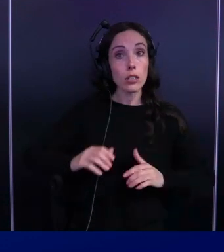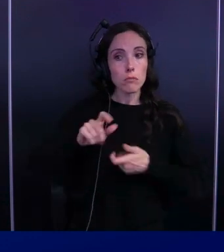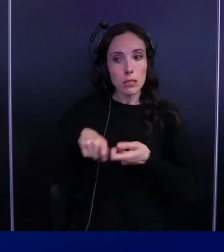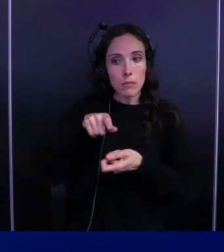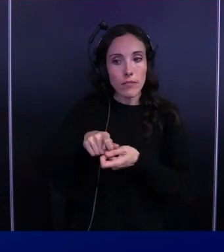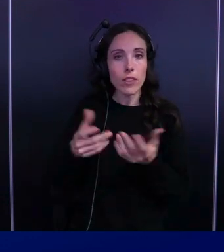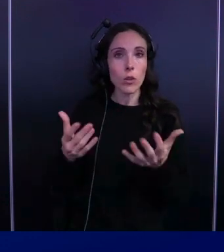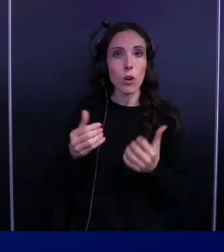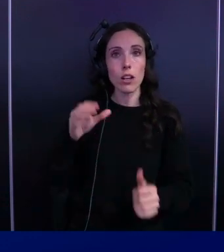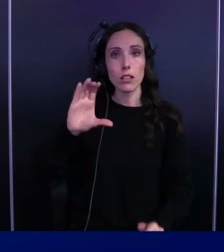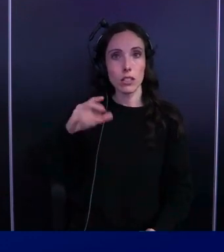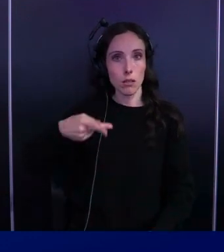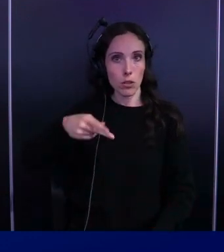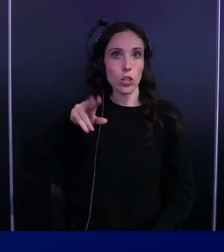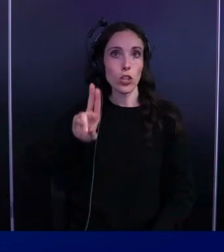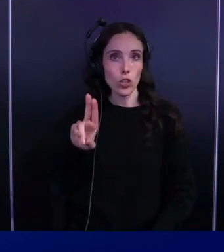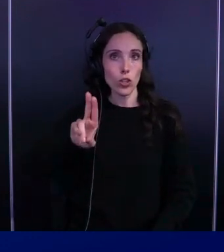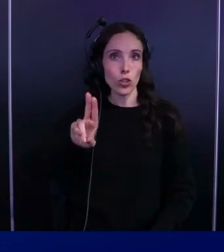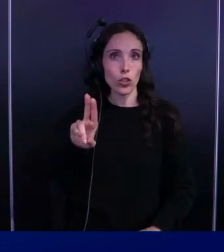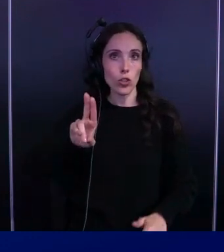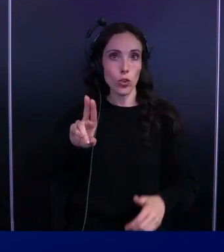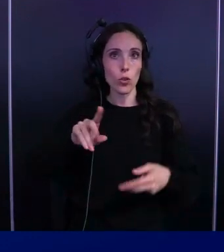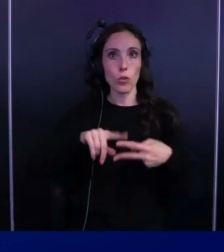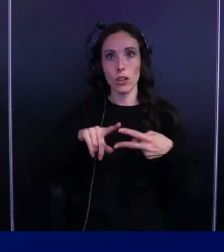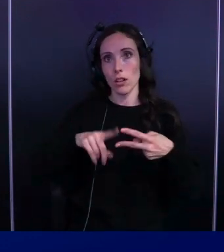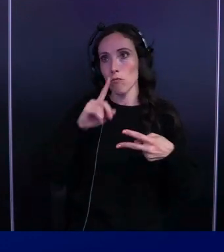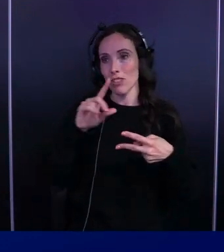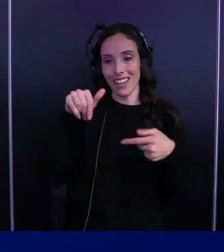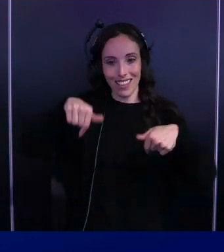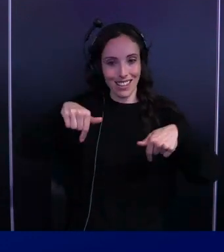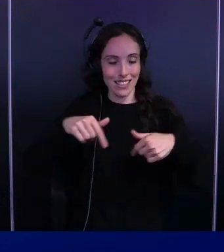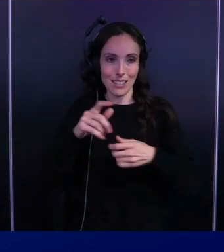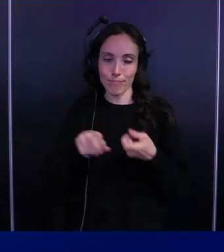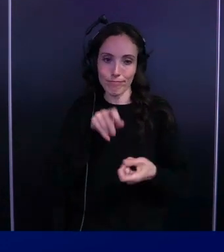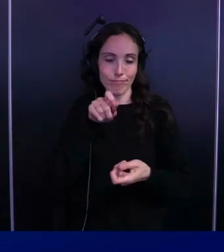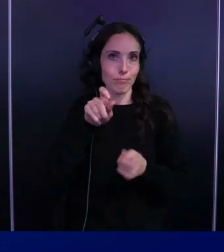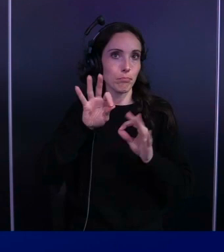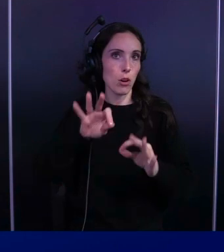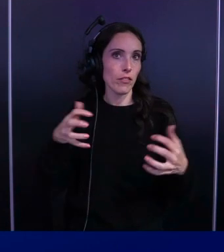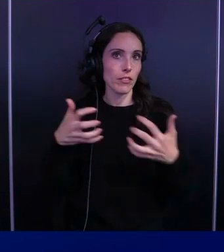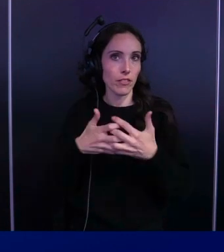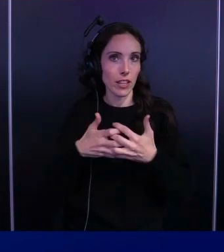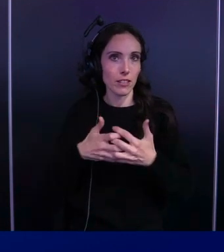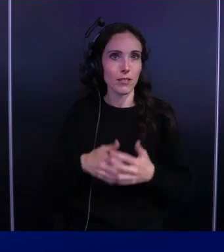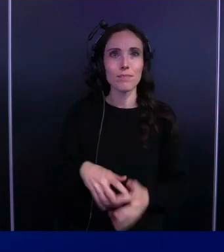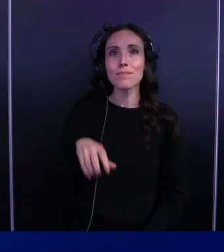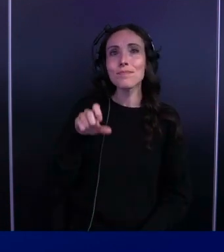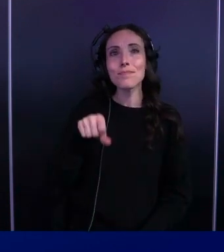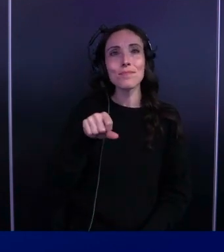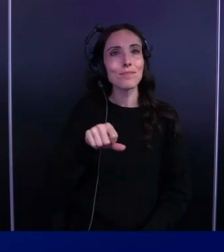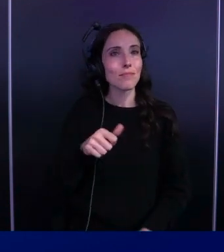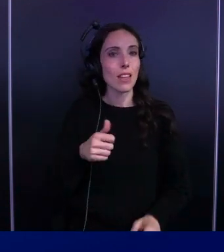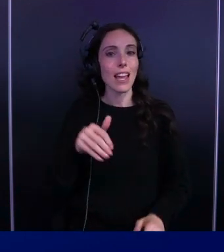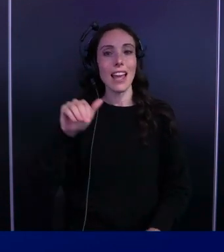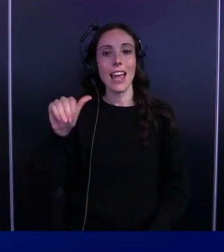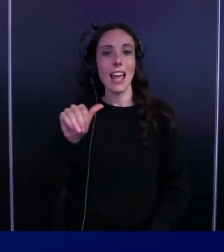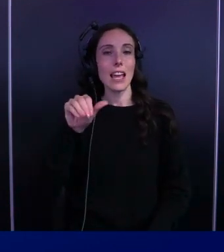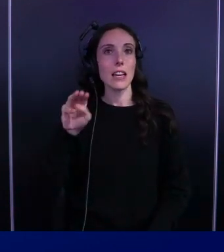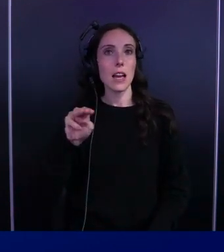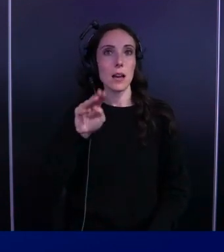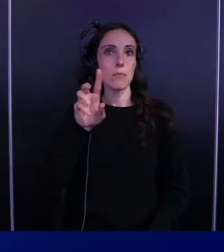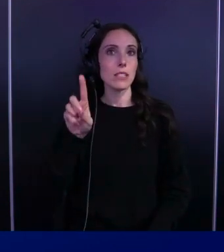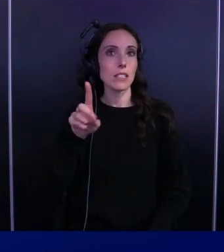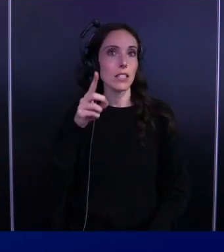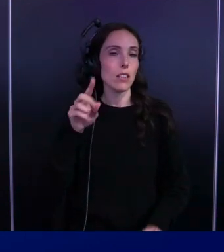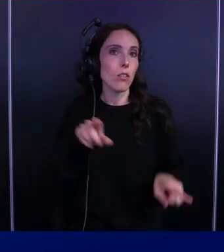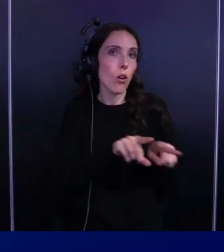CPU-based capabilities, AMD SEV plays right into that kind of use case. Yeah, and just a couple of notes just about AMD as well. For those out